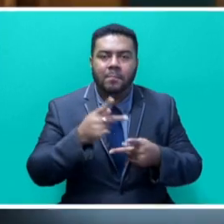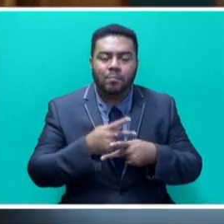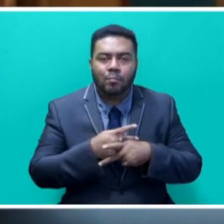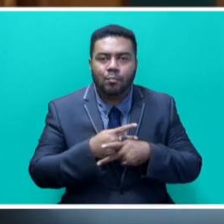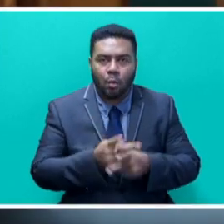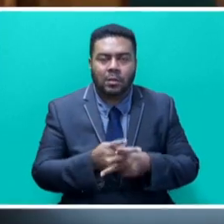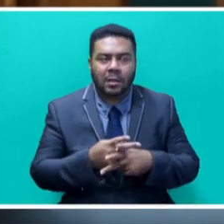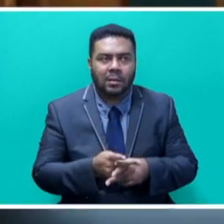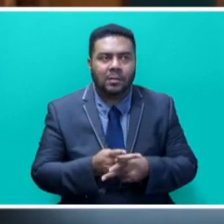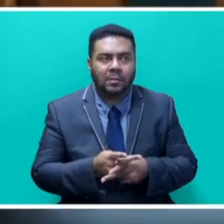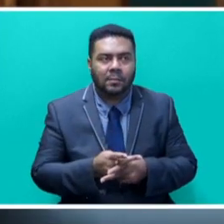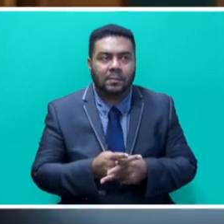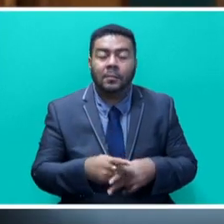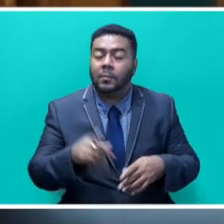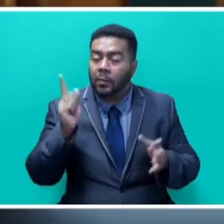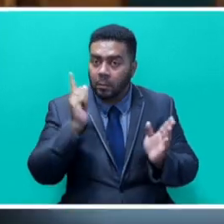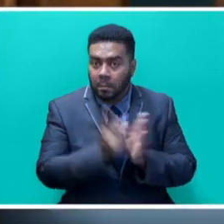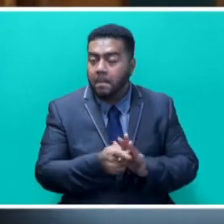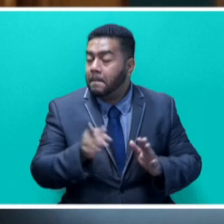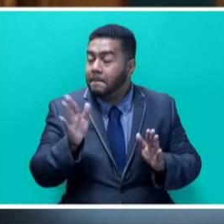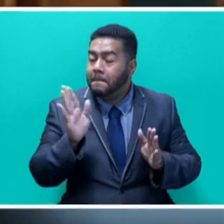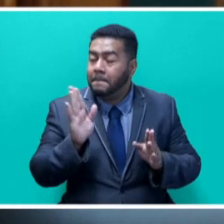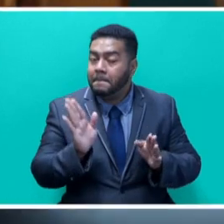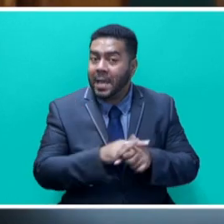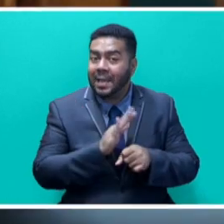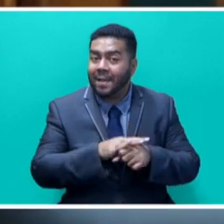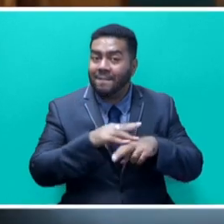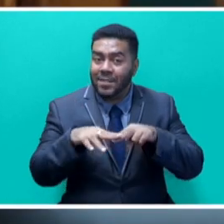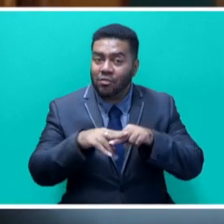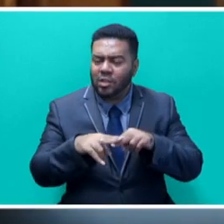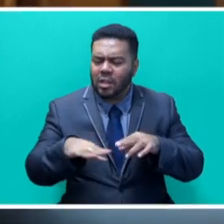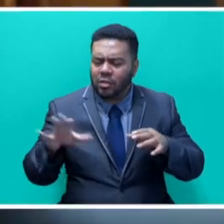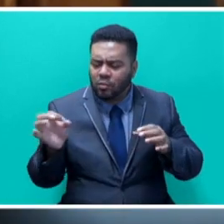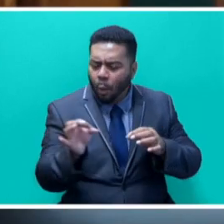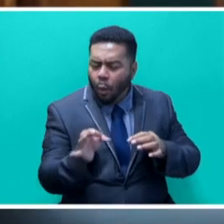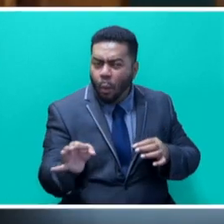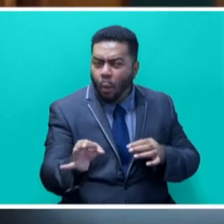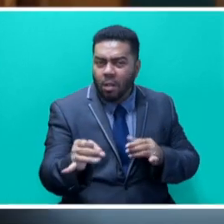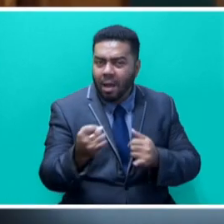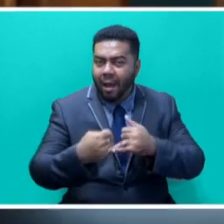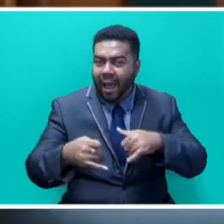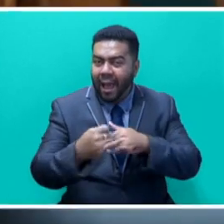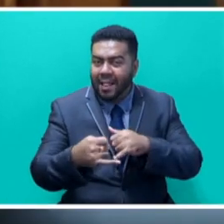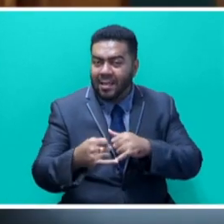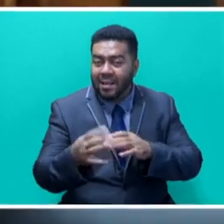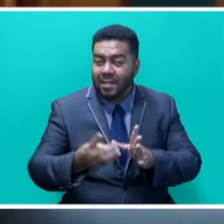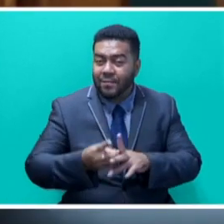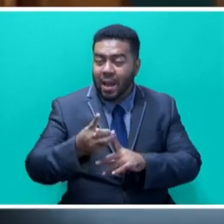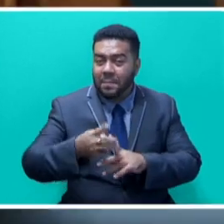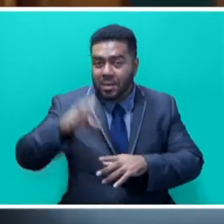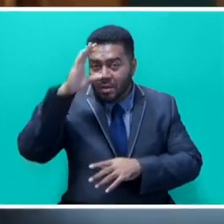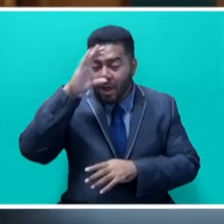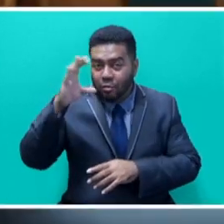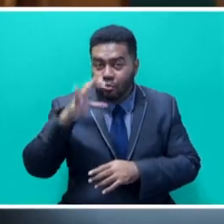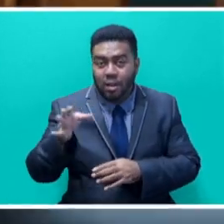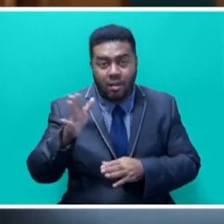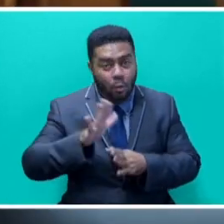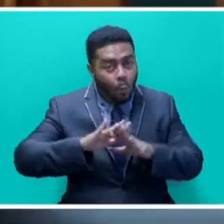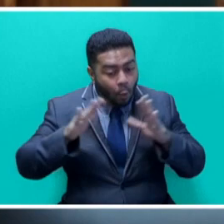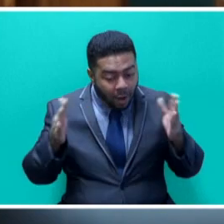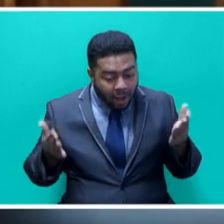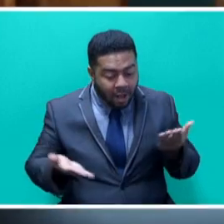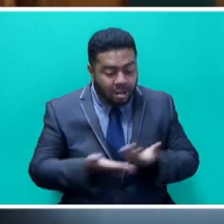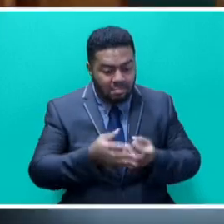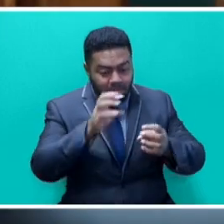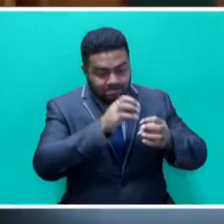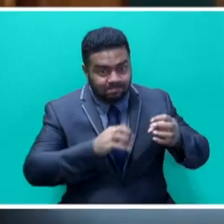Fiji become the first small island developing state in the world to venture into carbon trade.